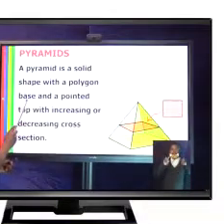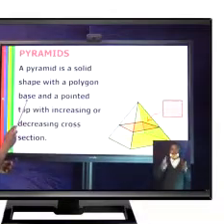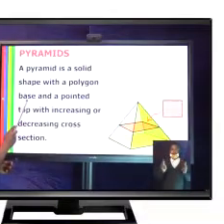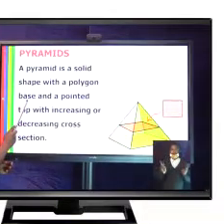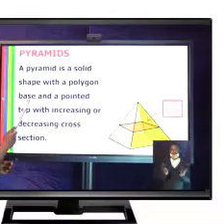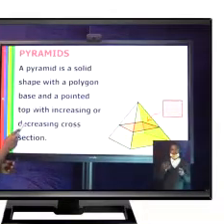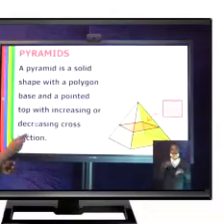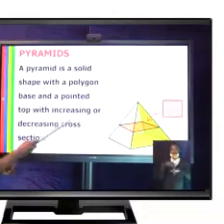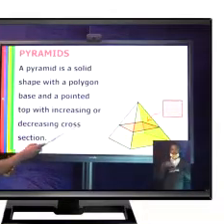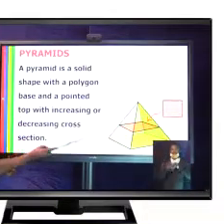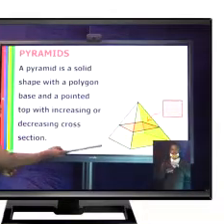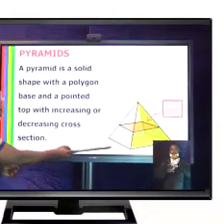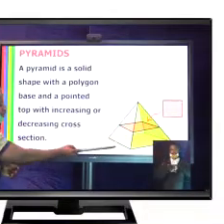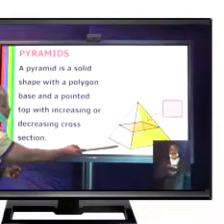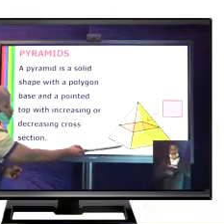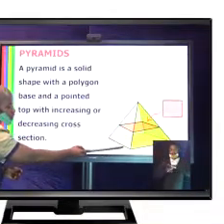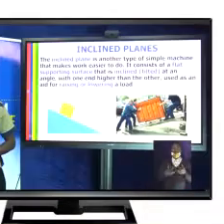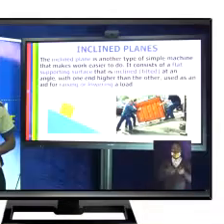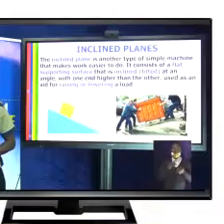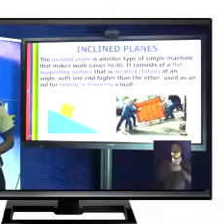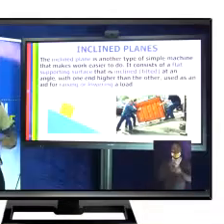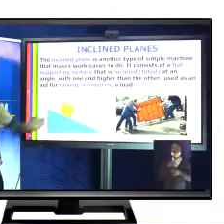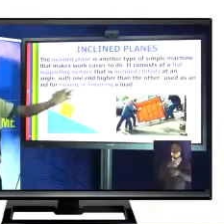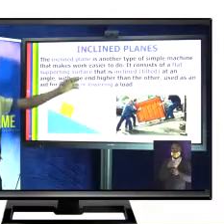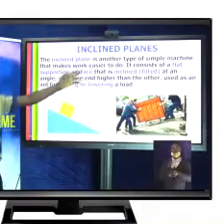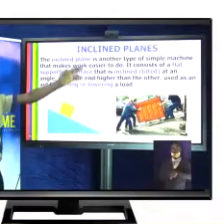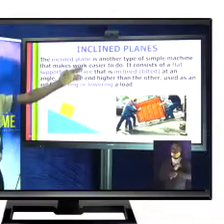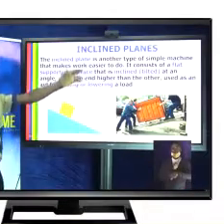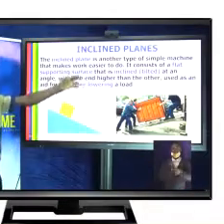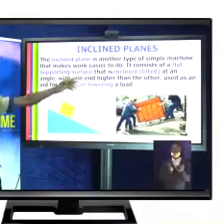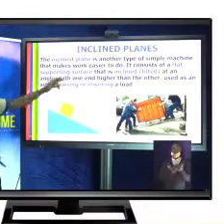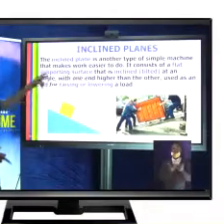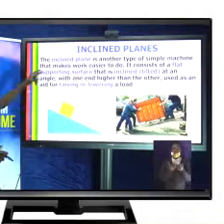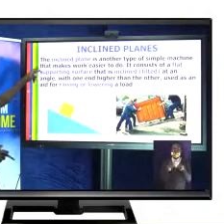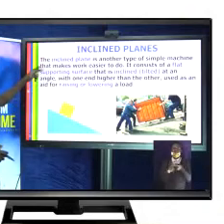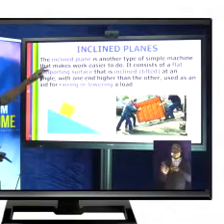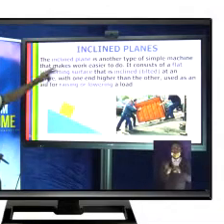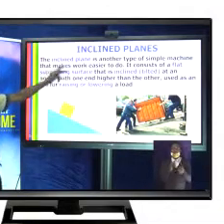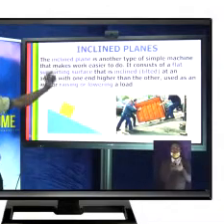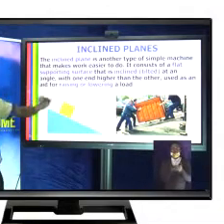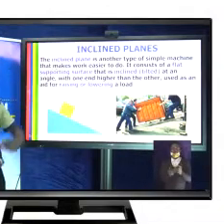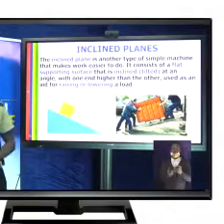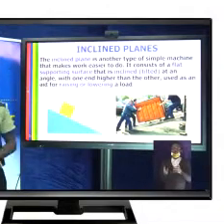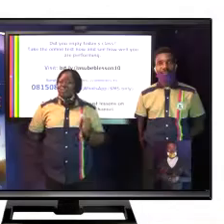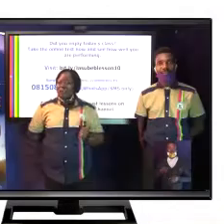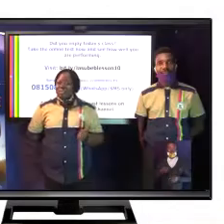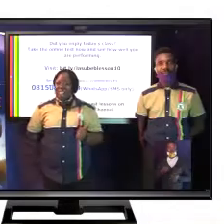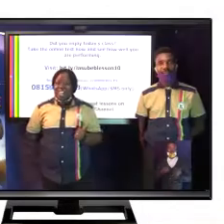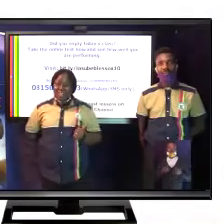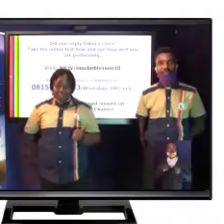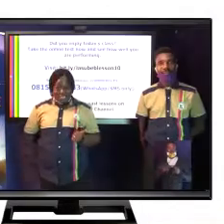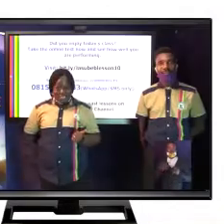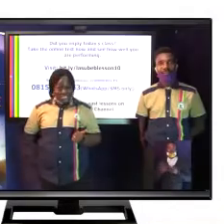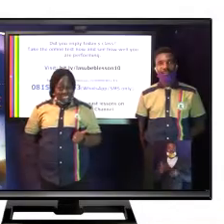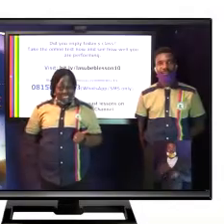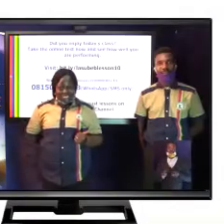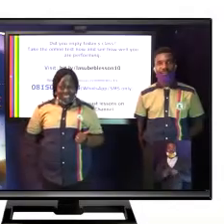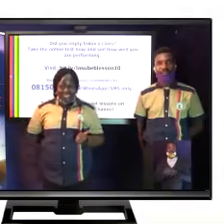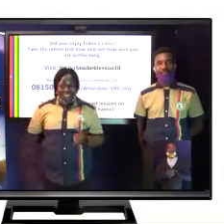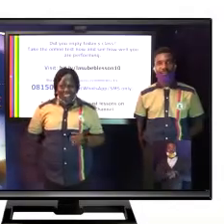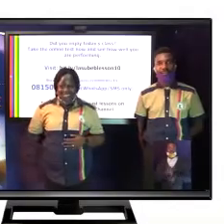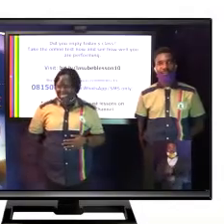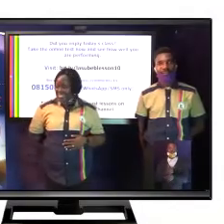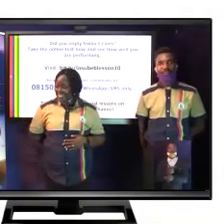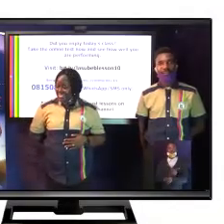been working assiduously to bridge the learning loss during this critical period. Therefore, I am pleased to inform you that